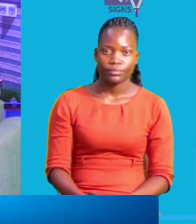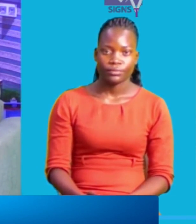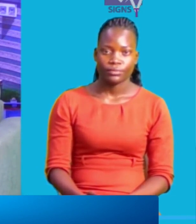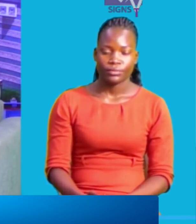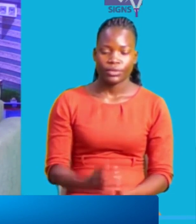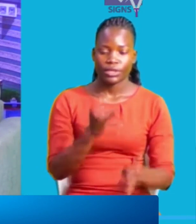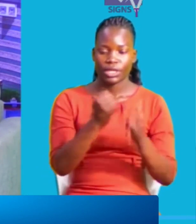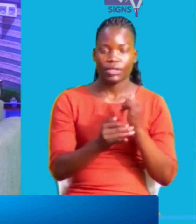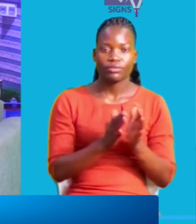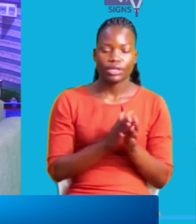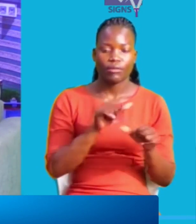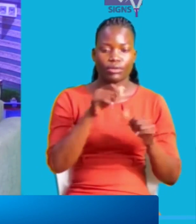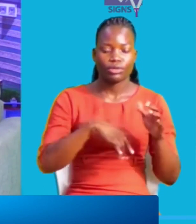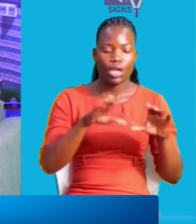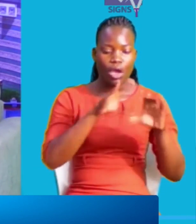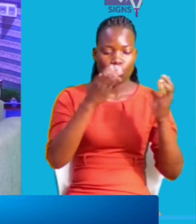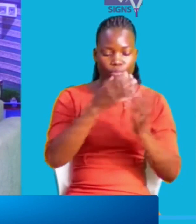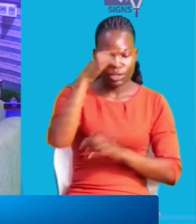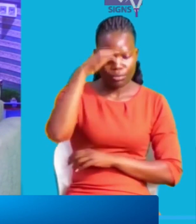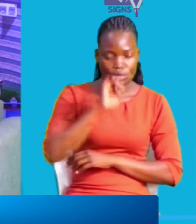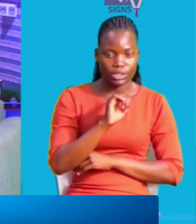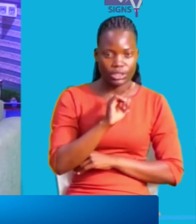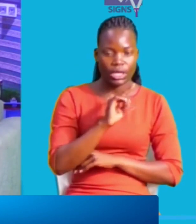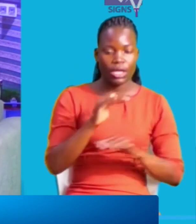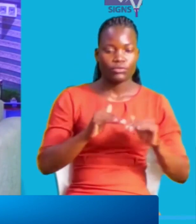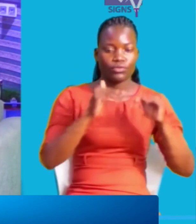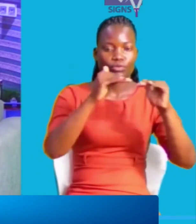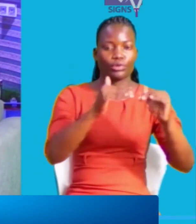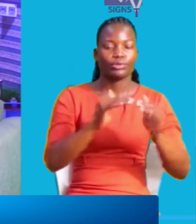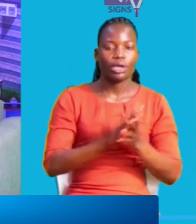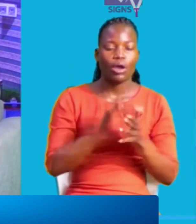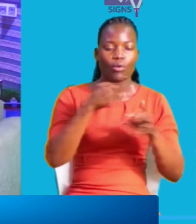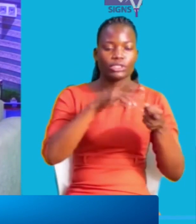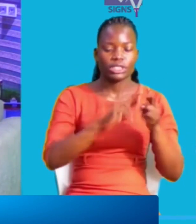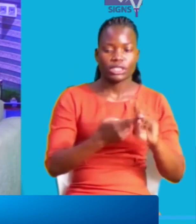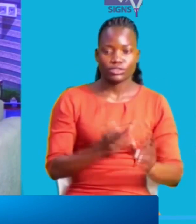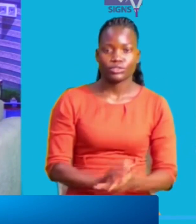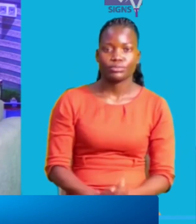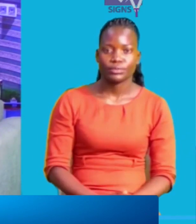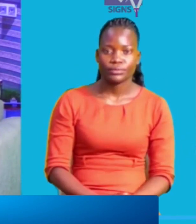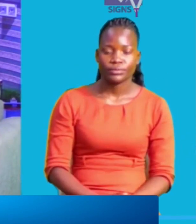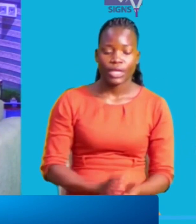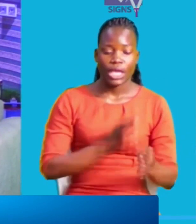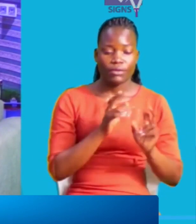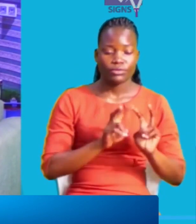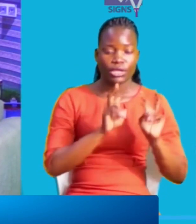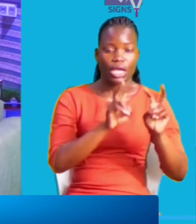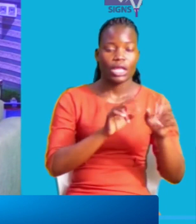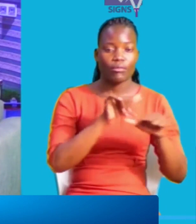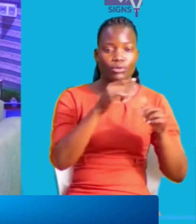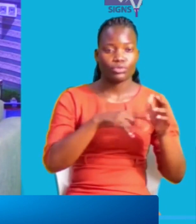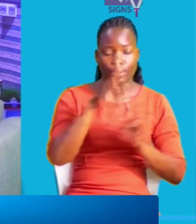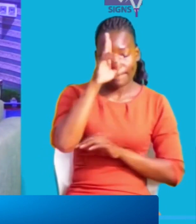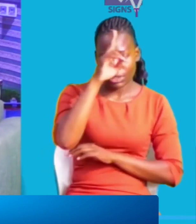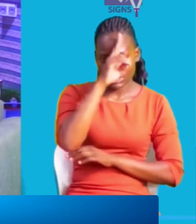Ya mwisho ni mambo ya community policing. To foster and promote good relationship. Tukiangalia mambo ya